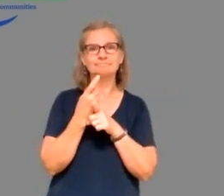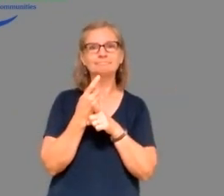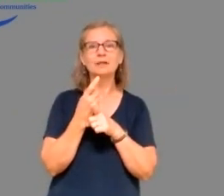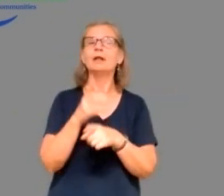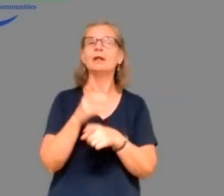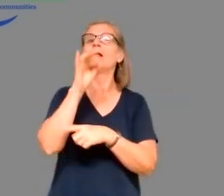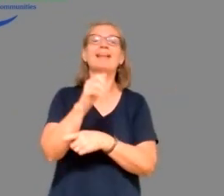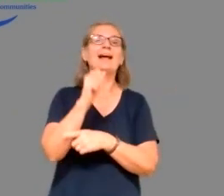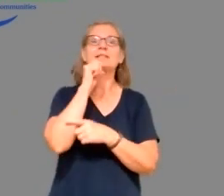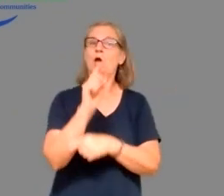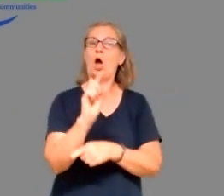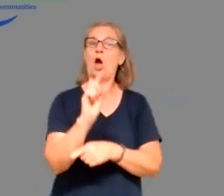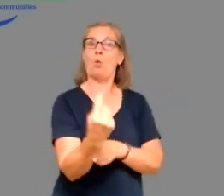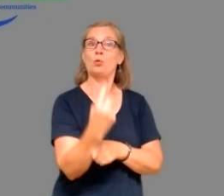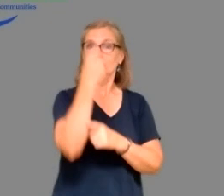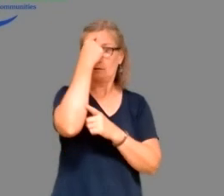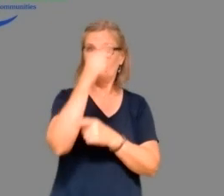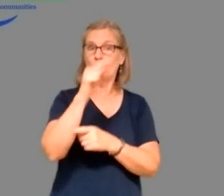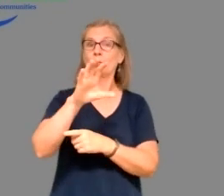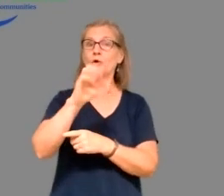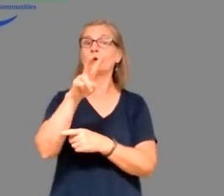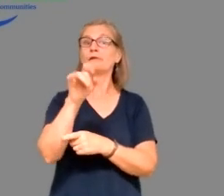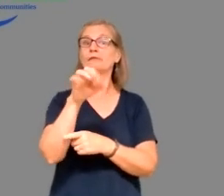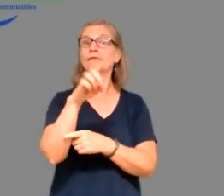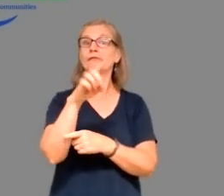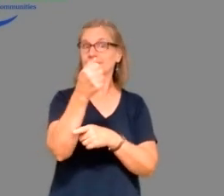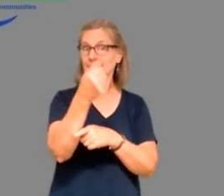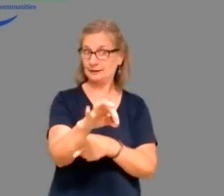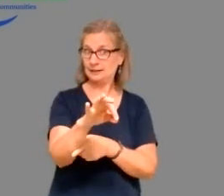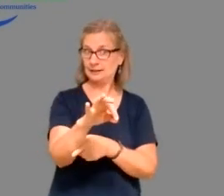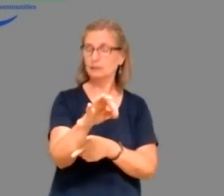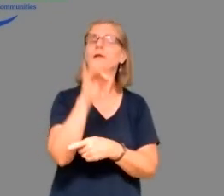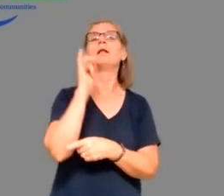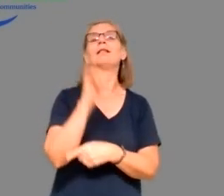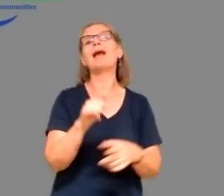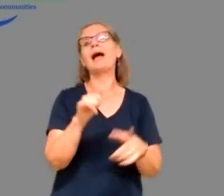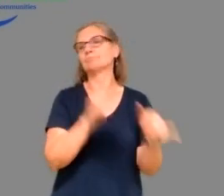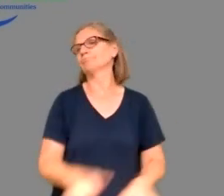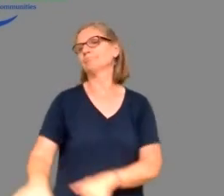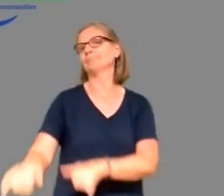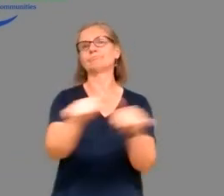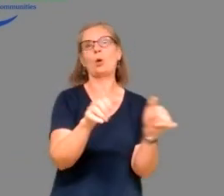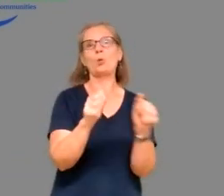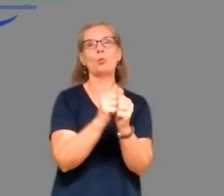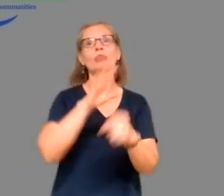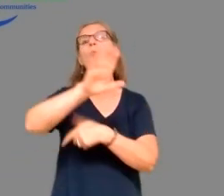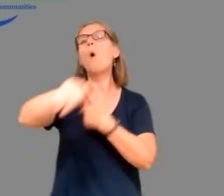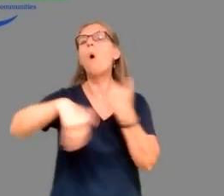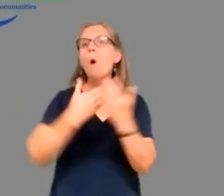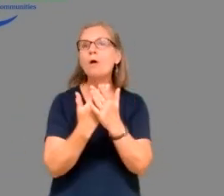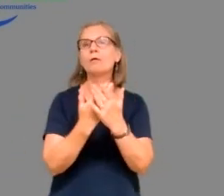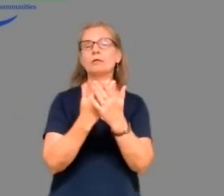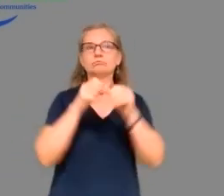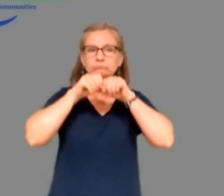something very common with all of the reportable diseases that we report on here in the